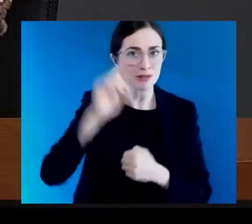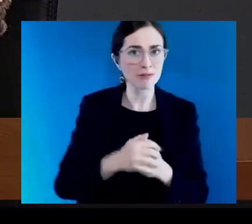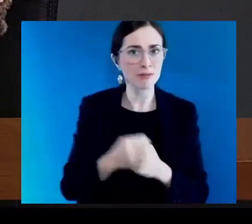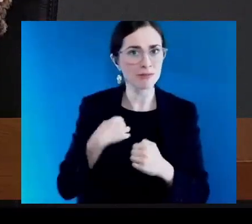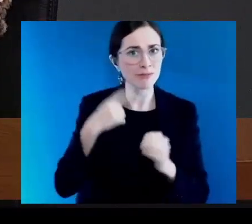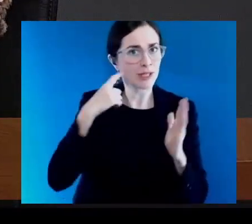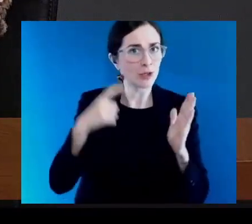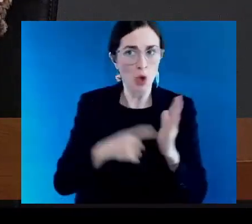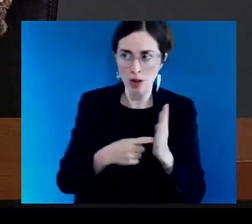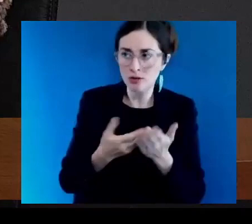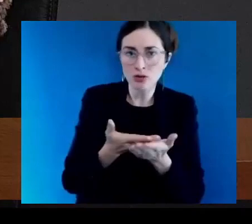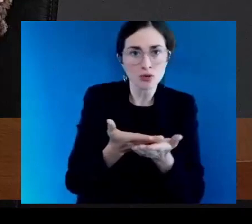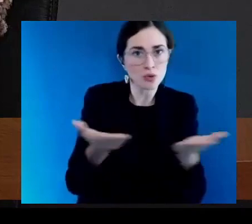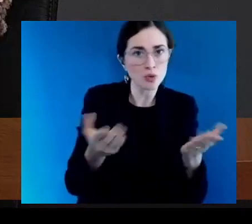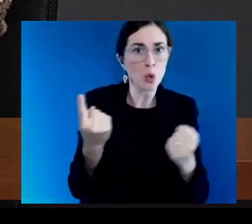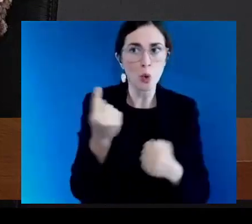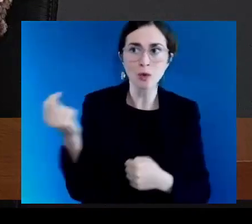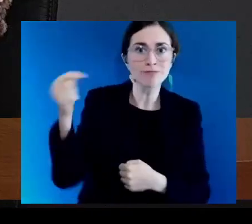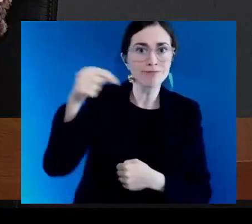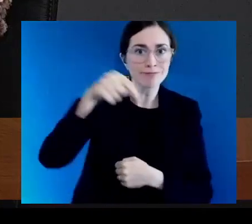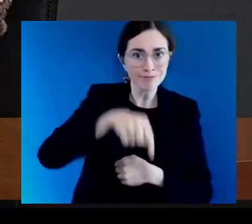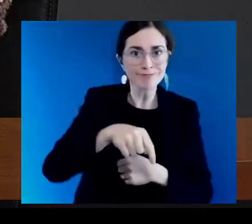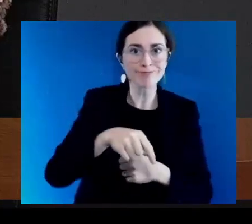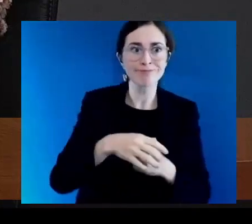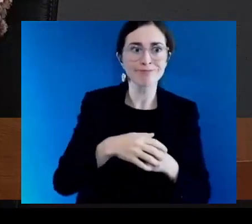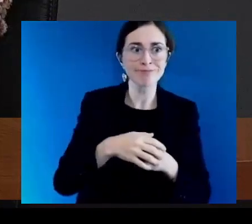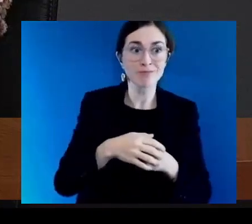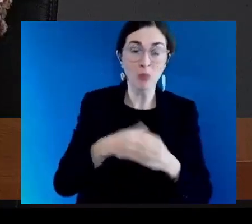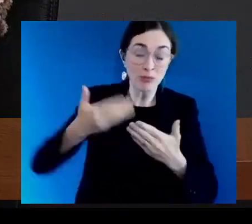that have come before us to give us voice here today.